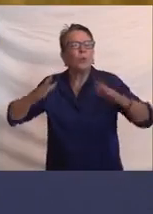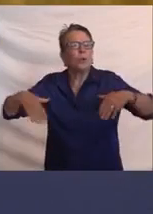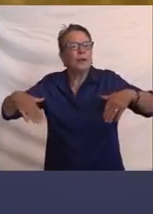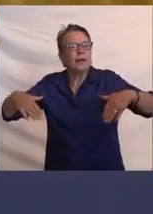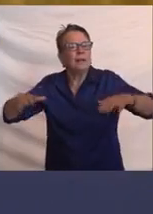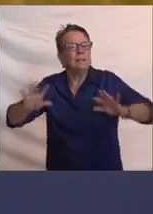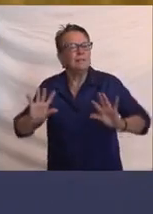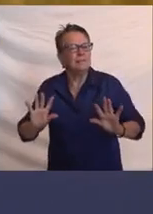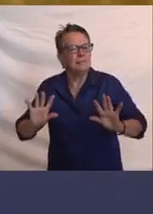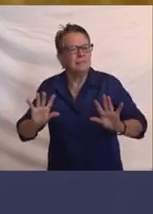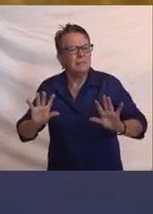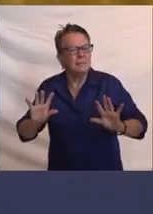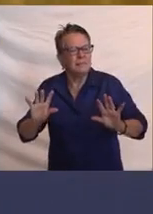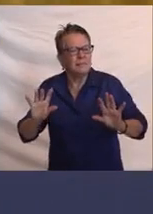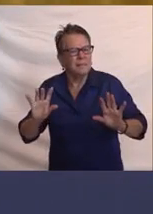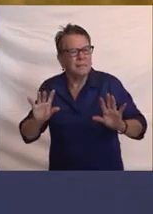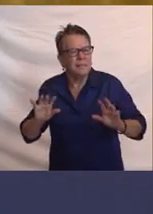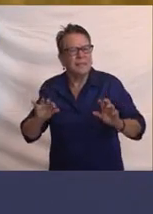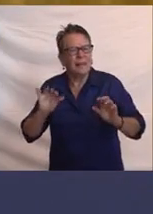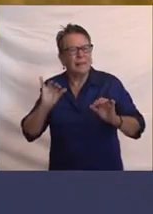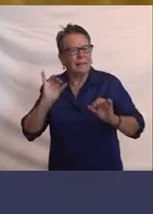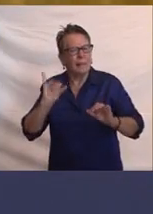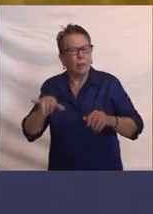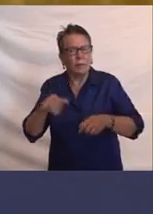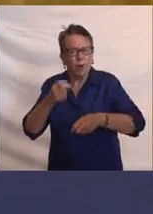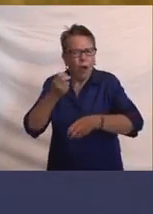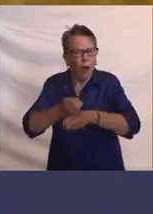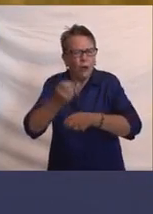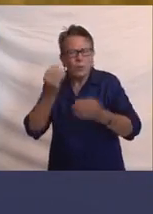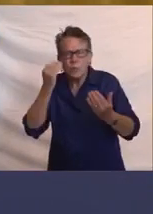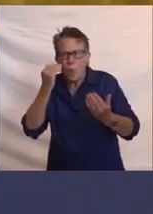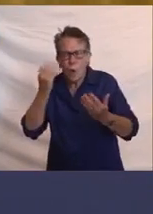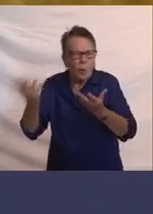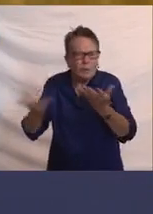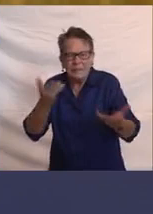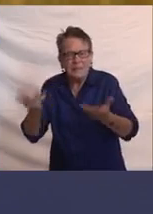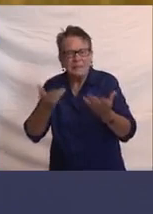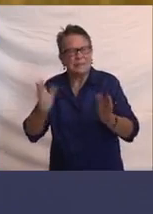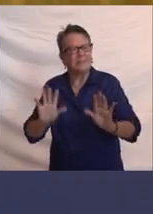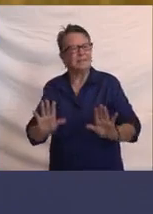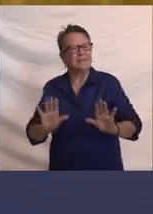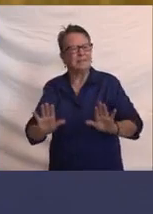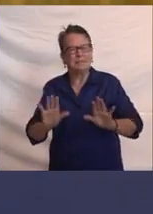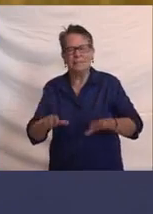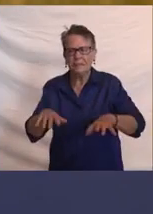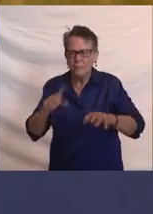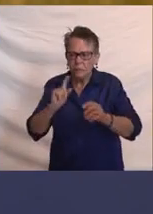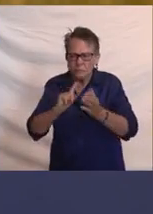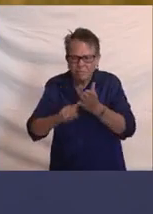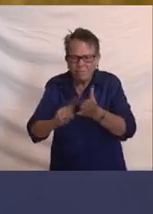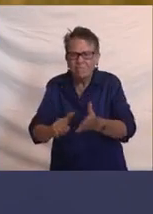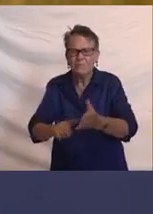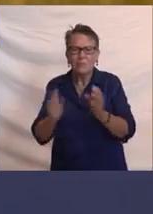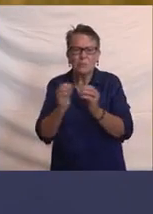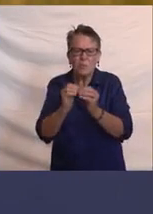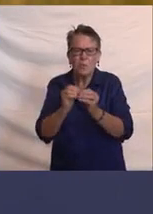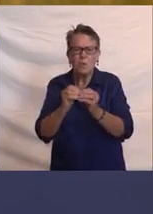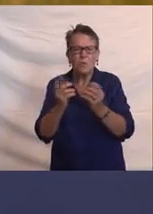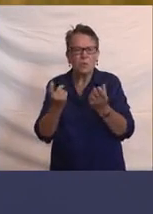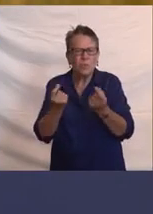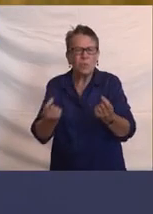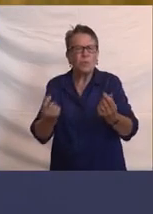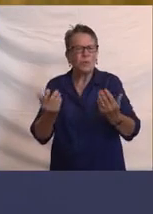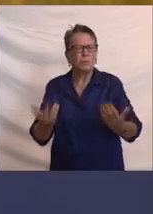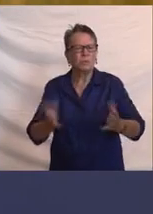the matter is that you're already, by definition, dealing with a universe that's